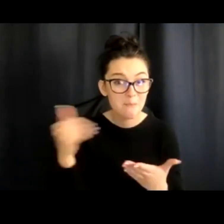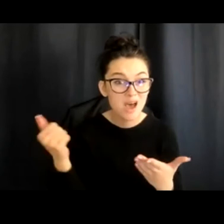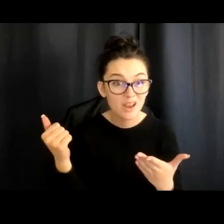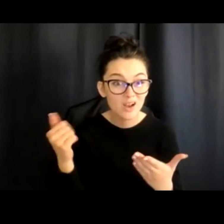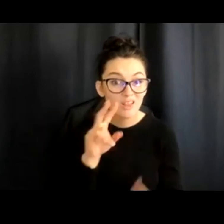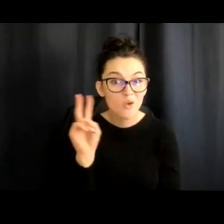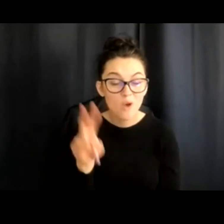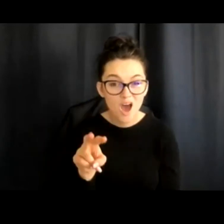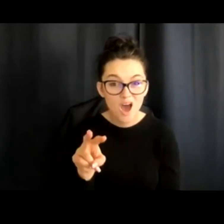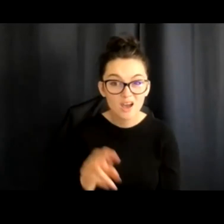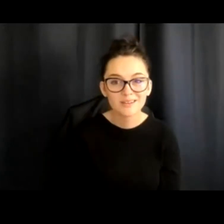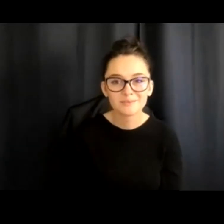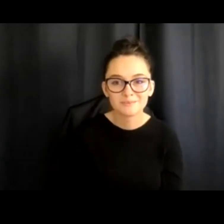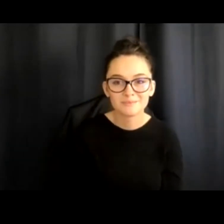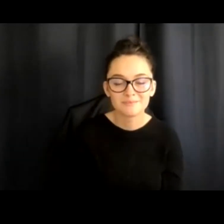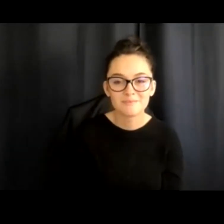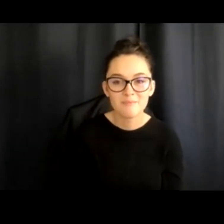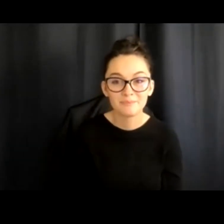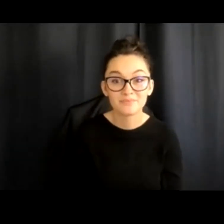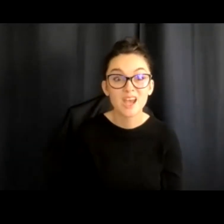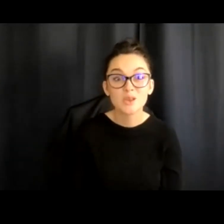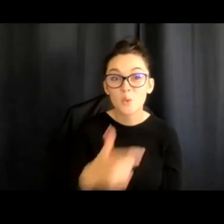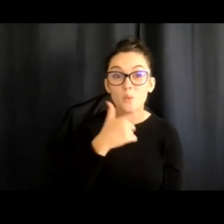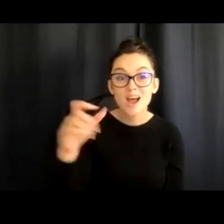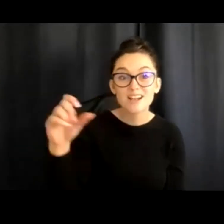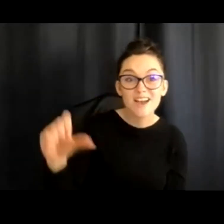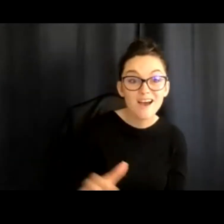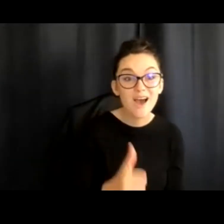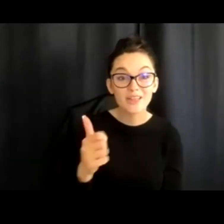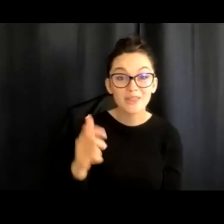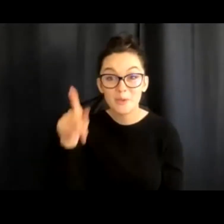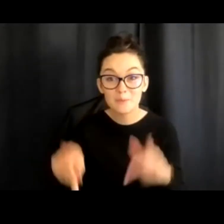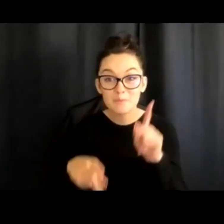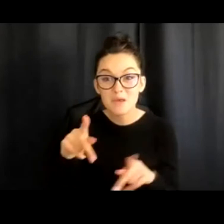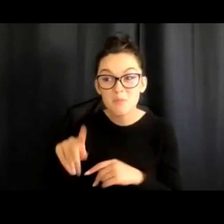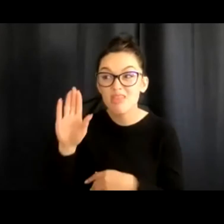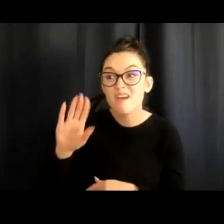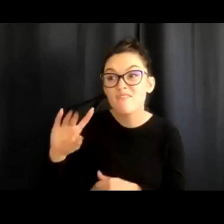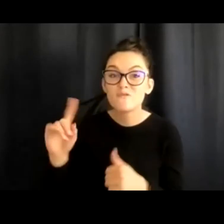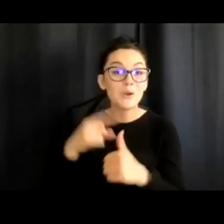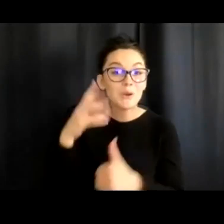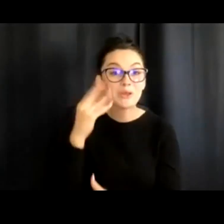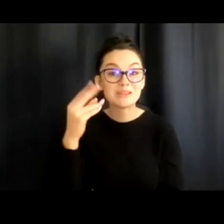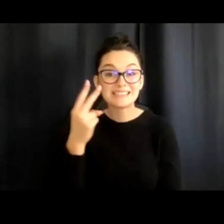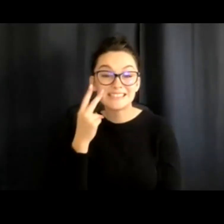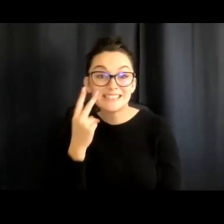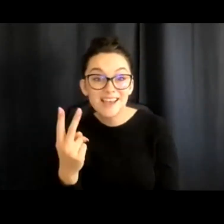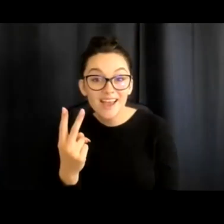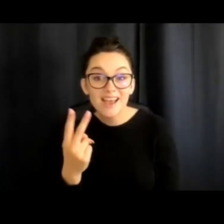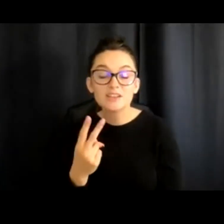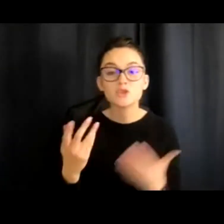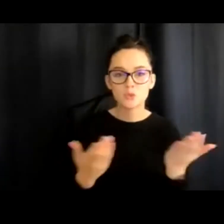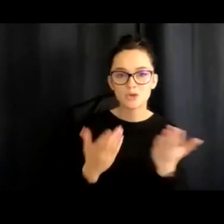is watching other people for the first time seeing whales. So when you're here in Depot Bay, they have this little